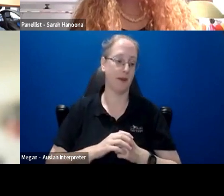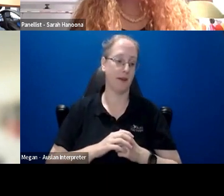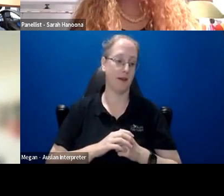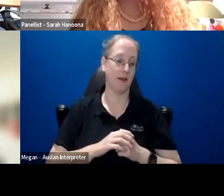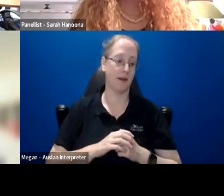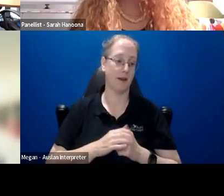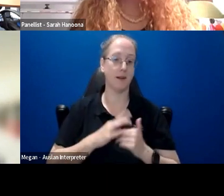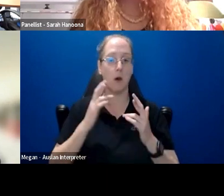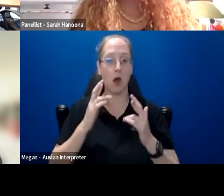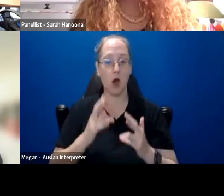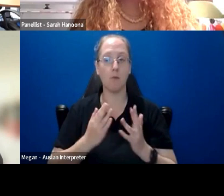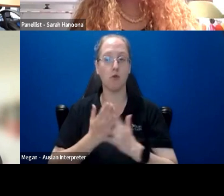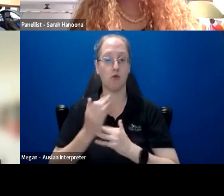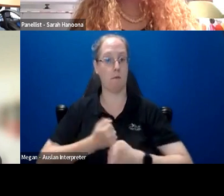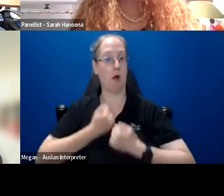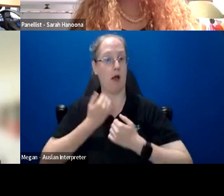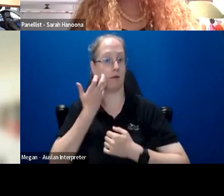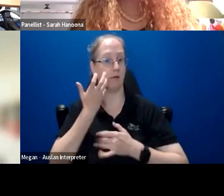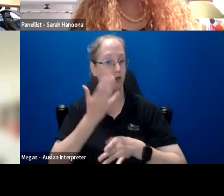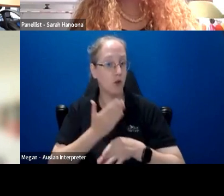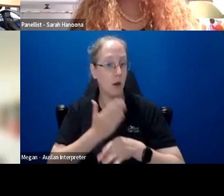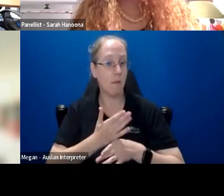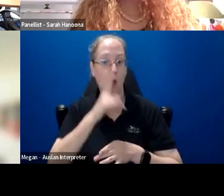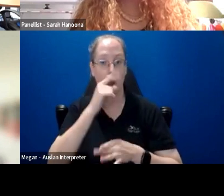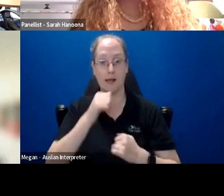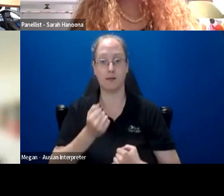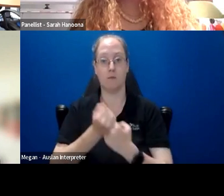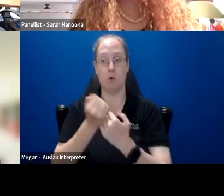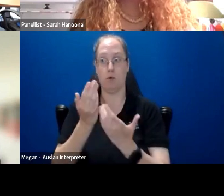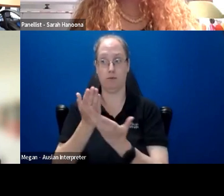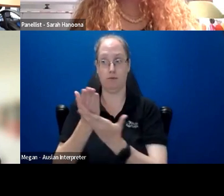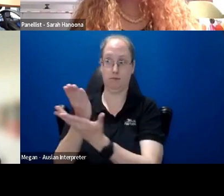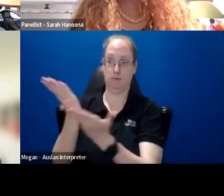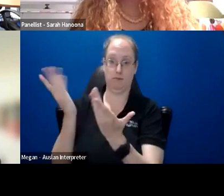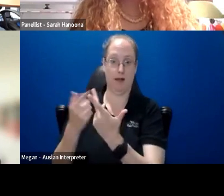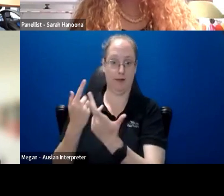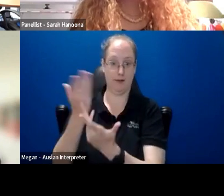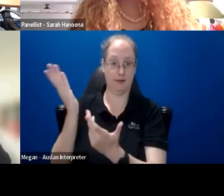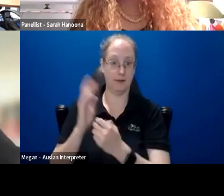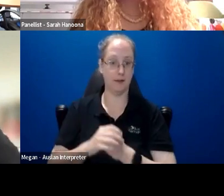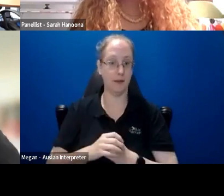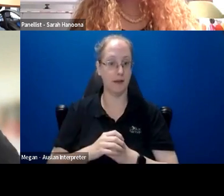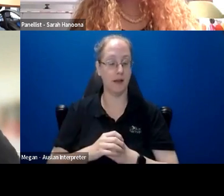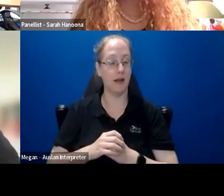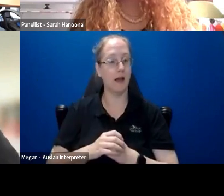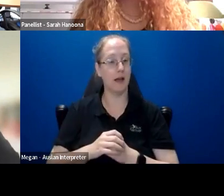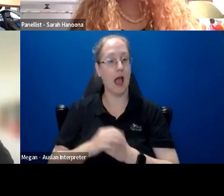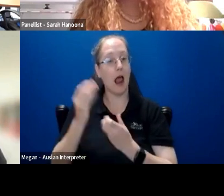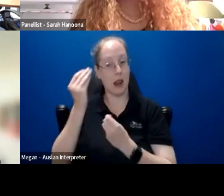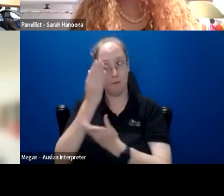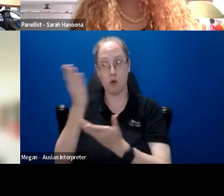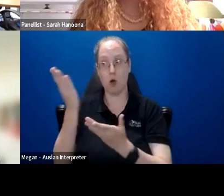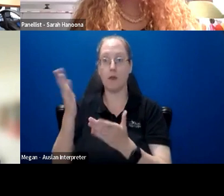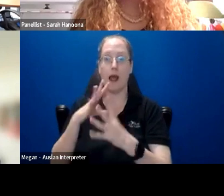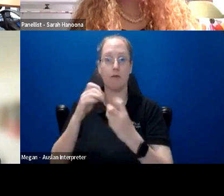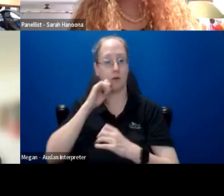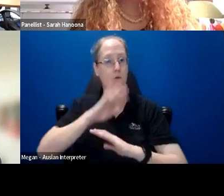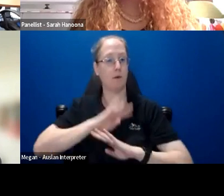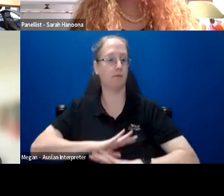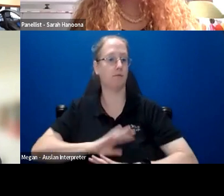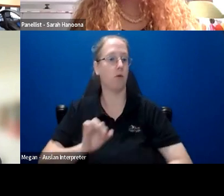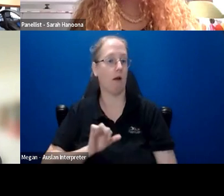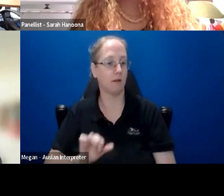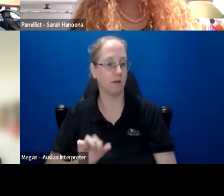somehow throughout my job, I'll be able to support them and let them know that everything is going to be okay,